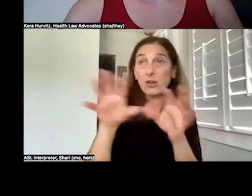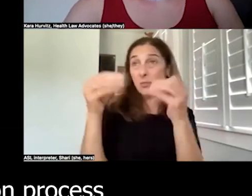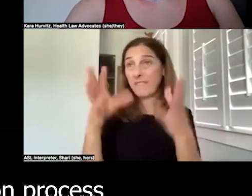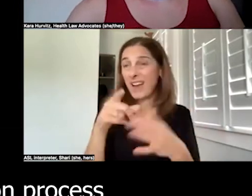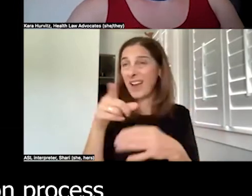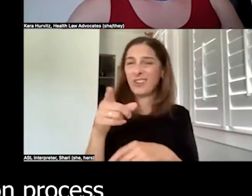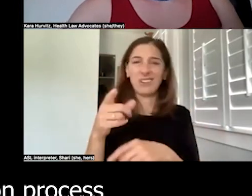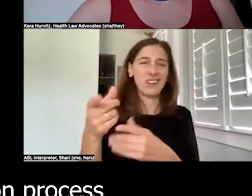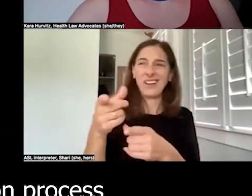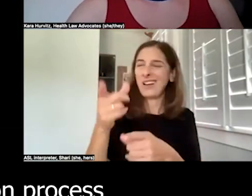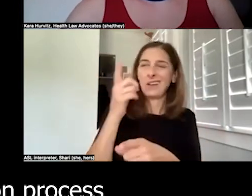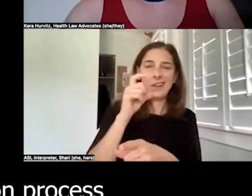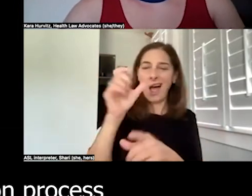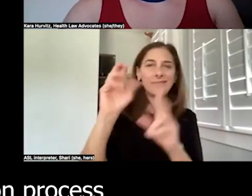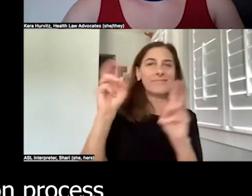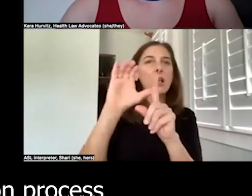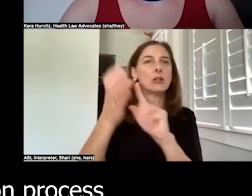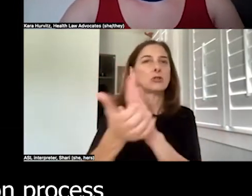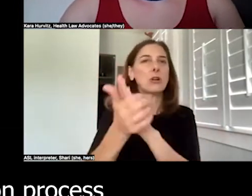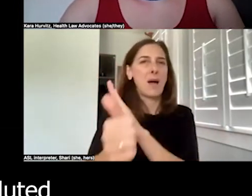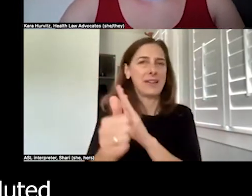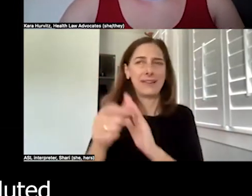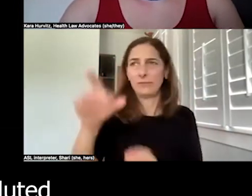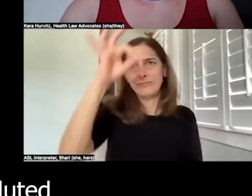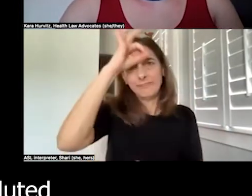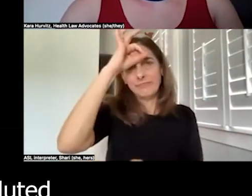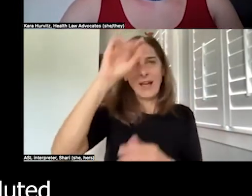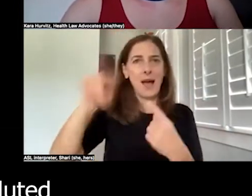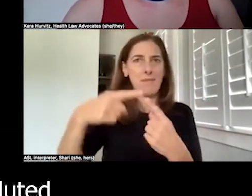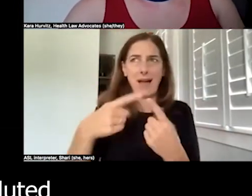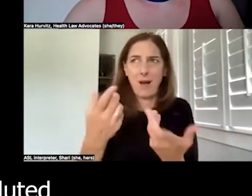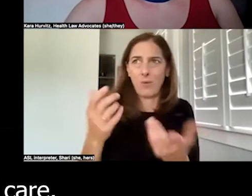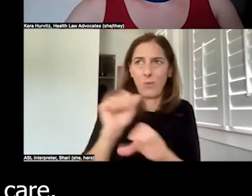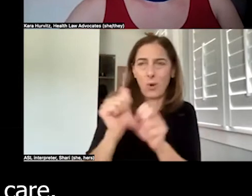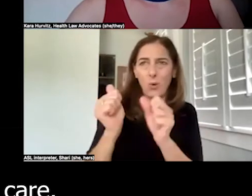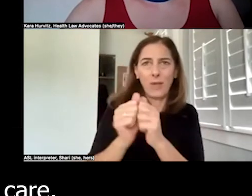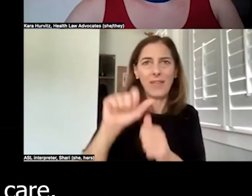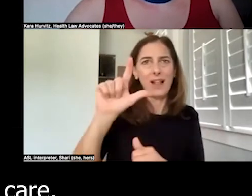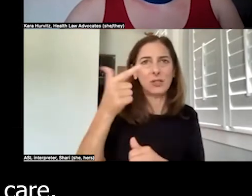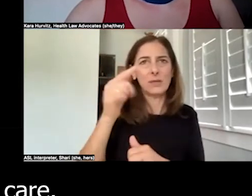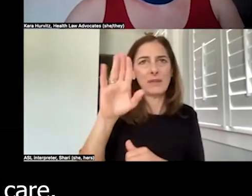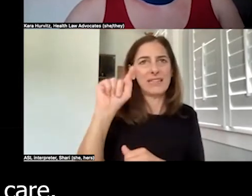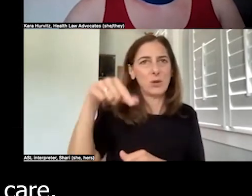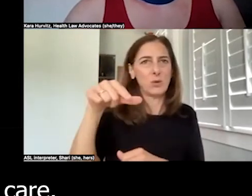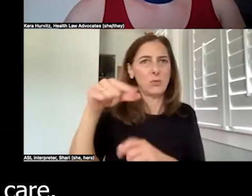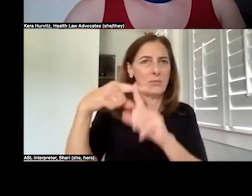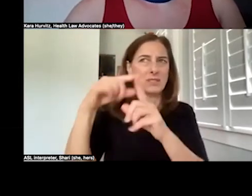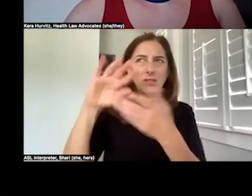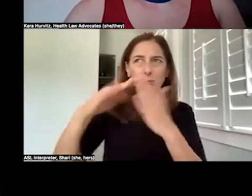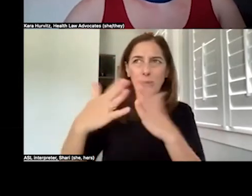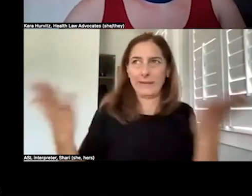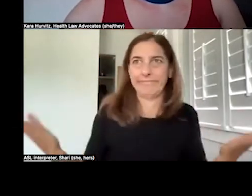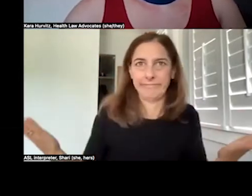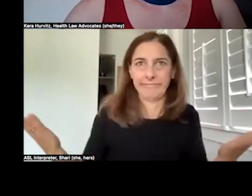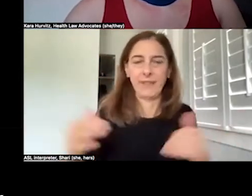navigate a burdensome prior authorization process that frankly is more convoluted than a lot of other forms of care.